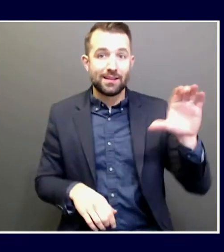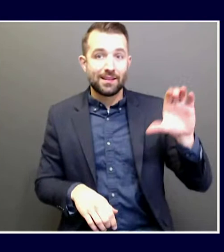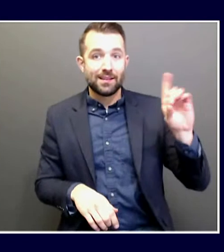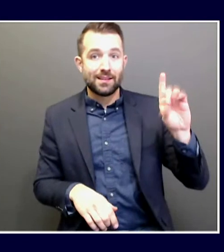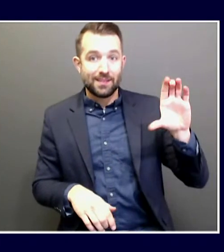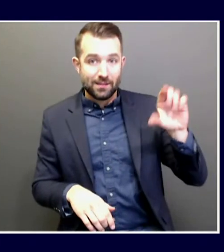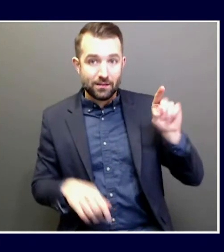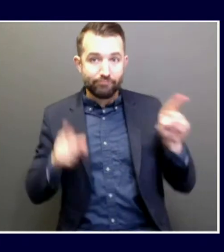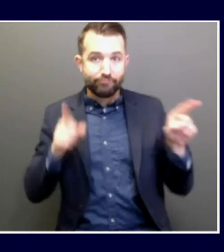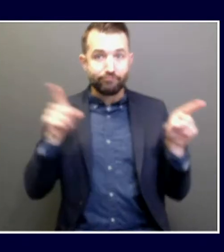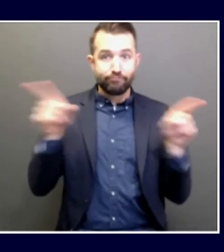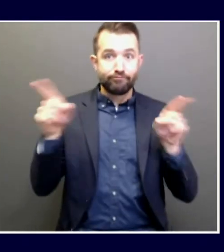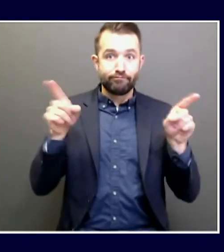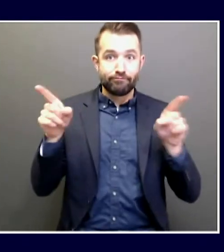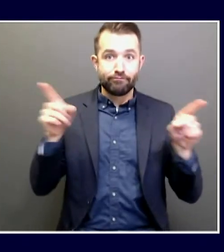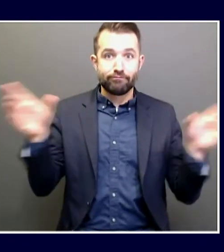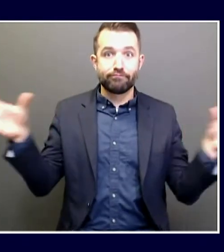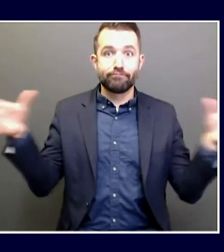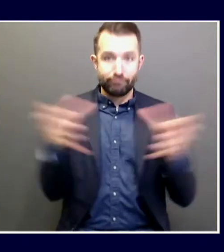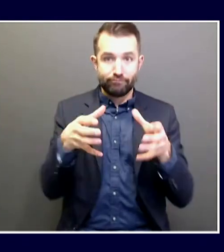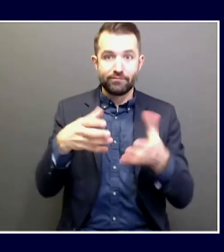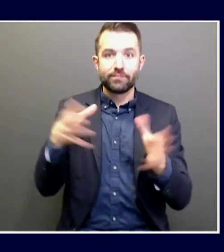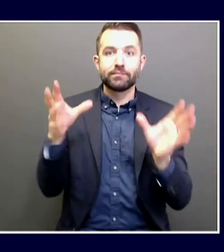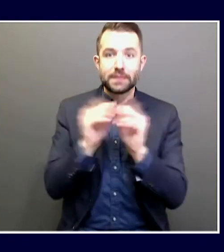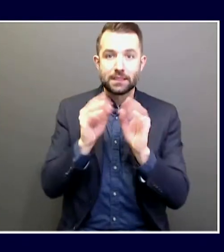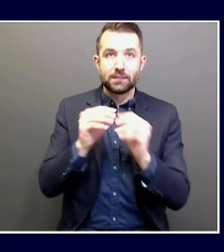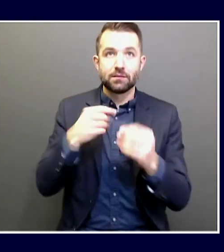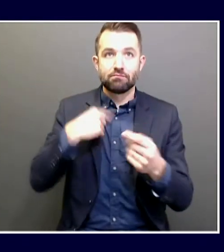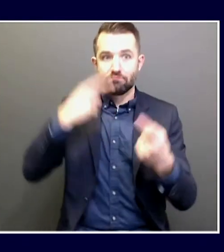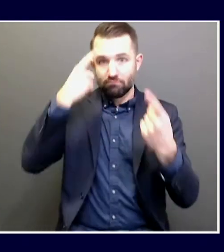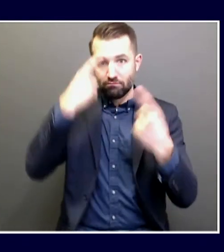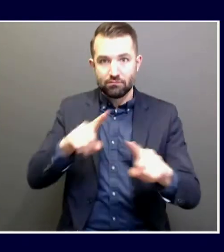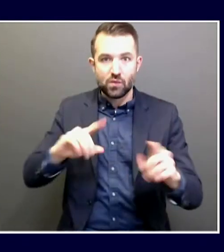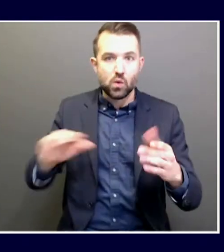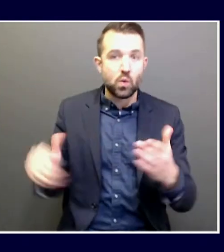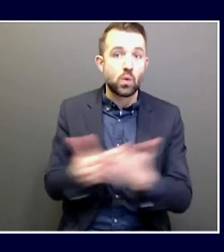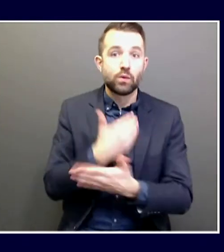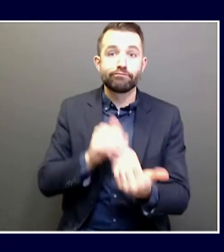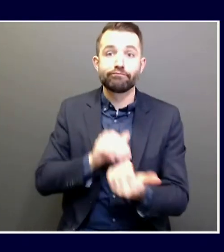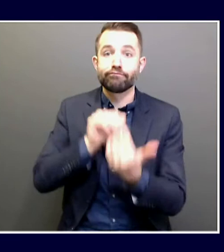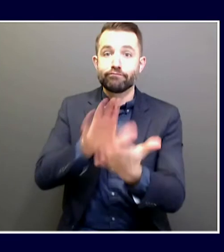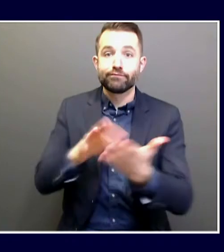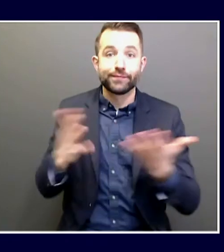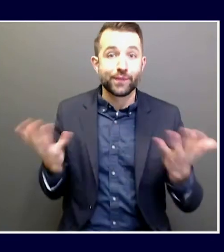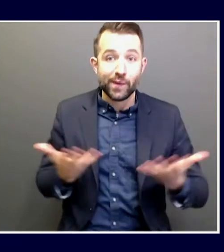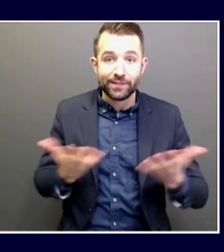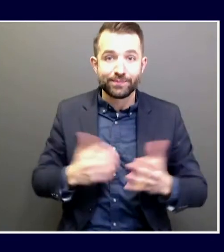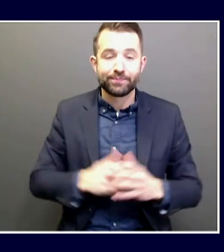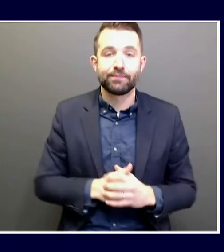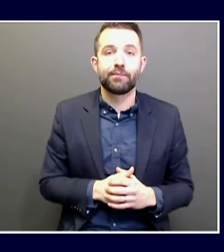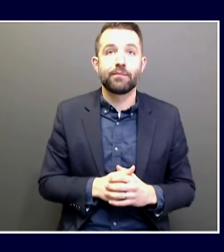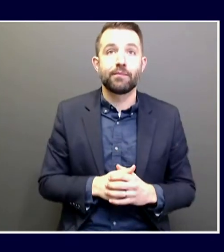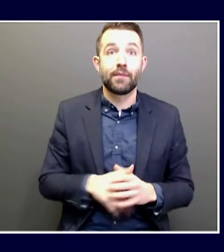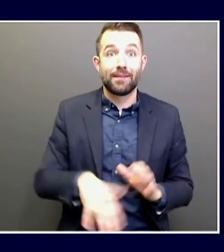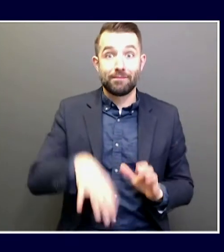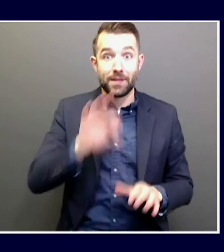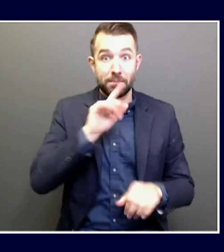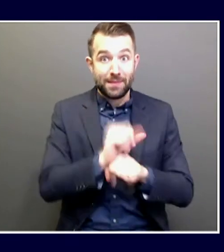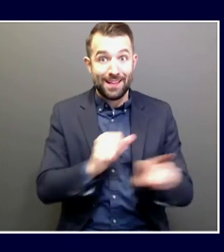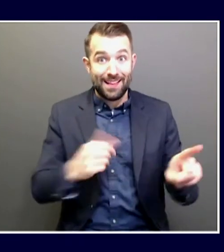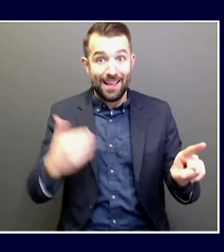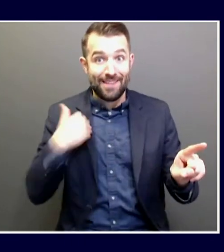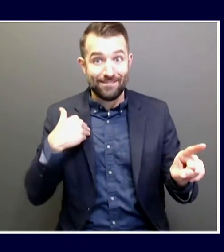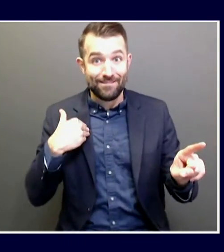tracing. After receiving feedback from school leaders about challenges they are facing regarding contact